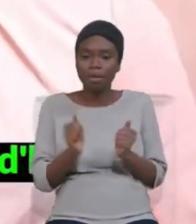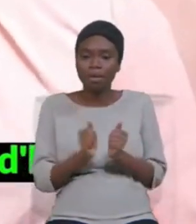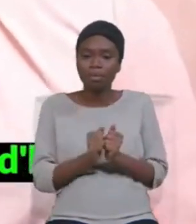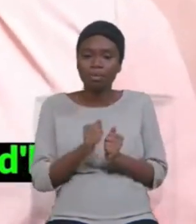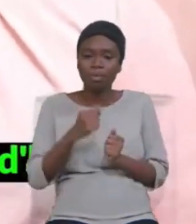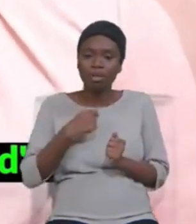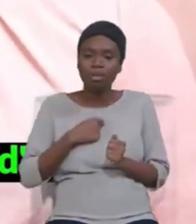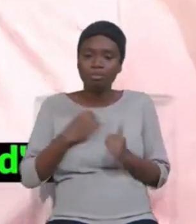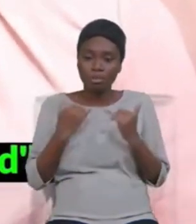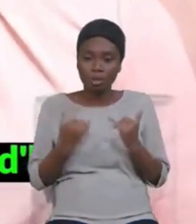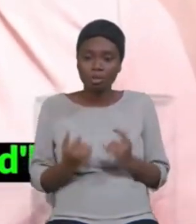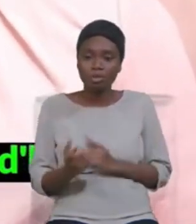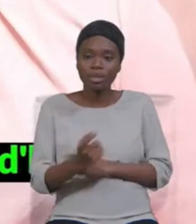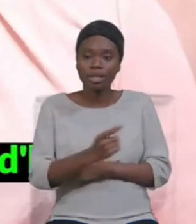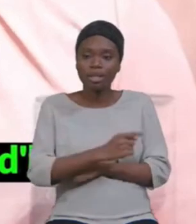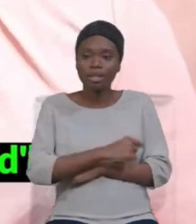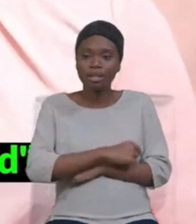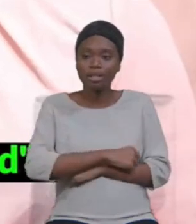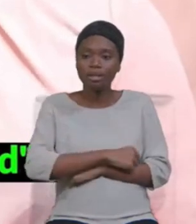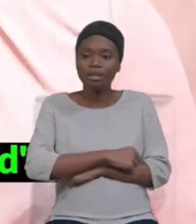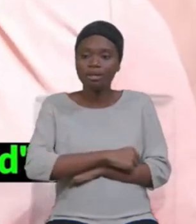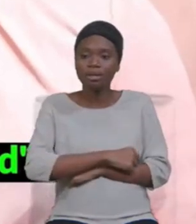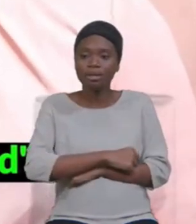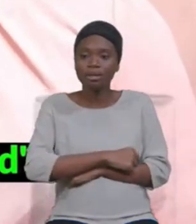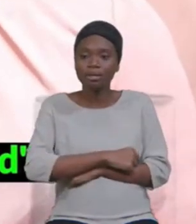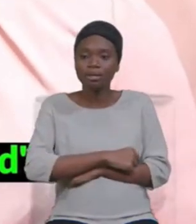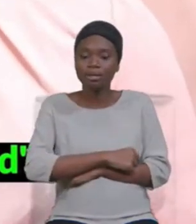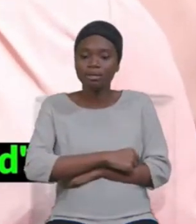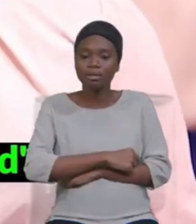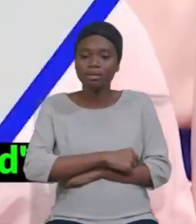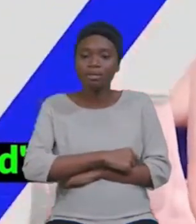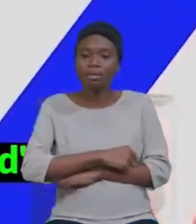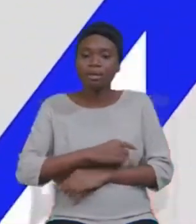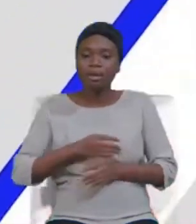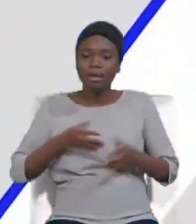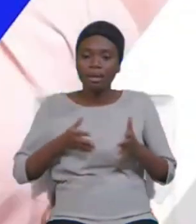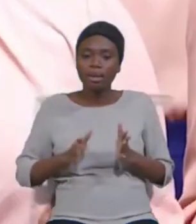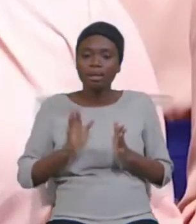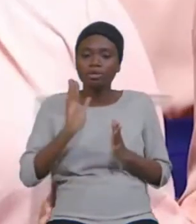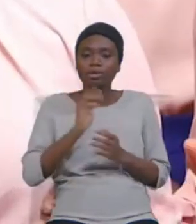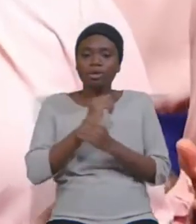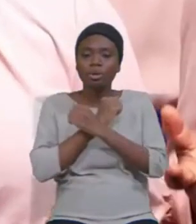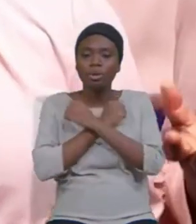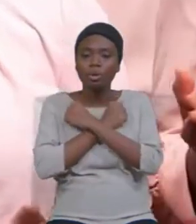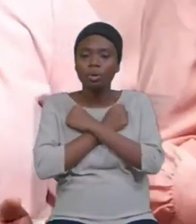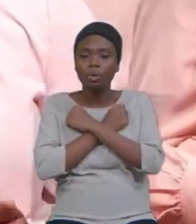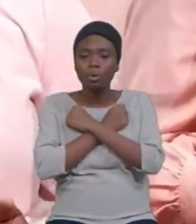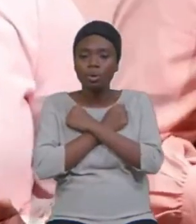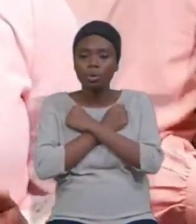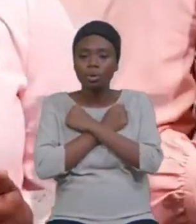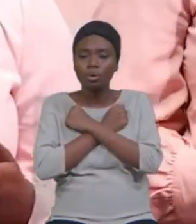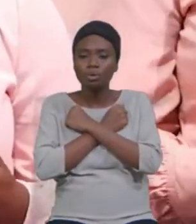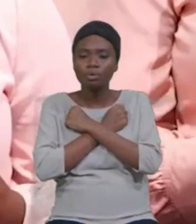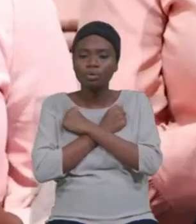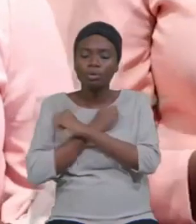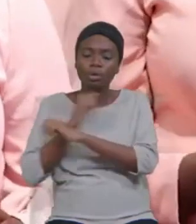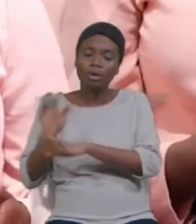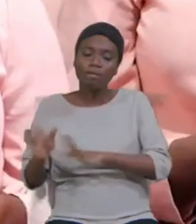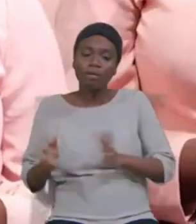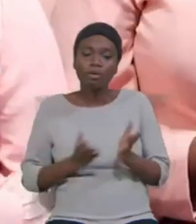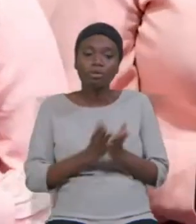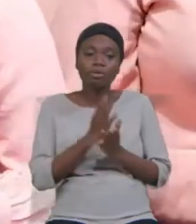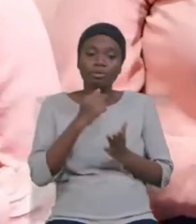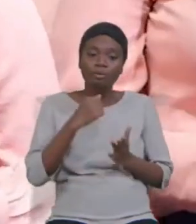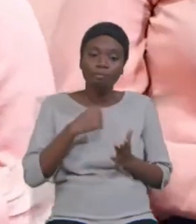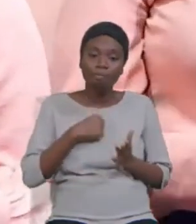may be with me today. Let your love Let your love flow